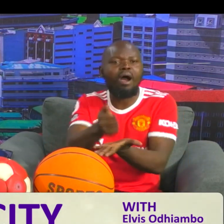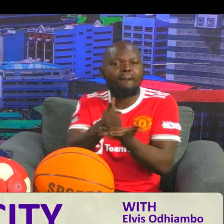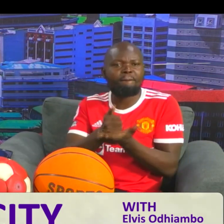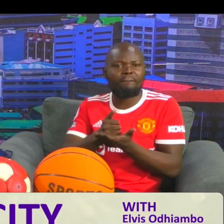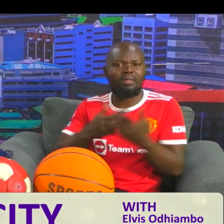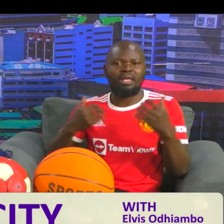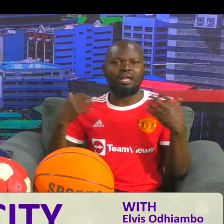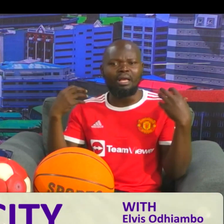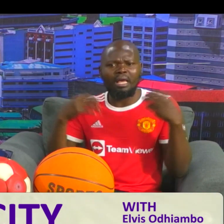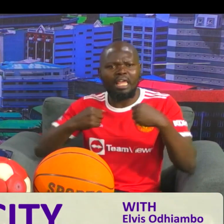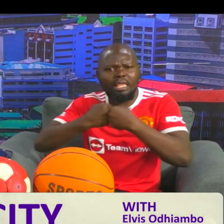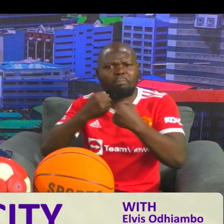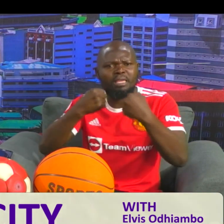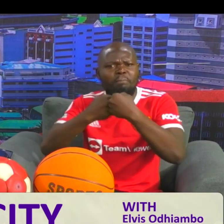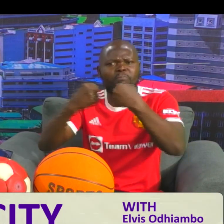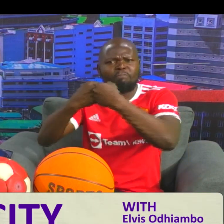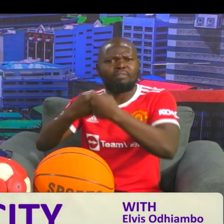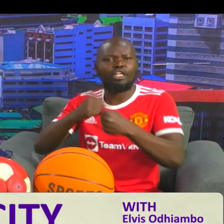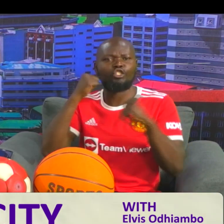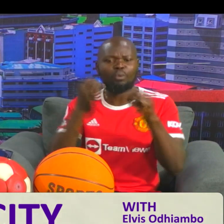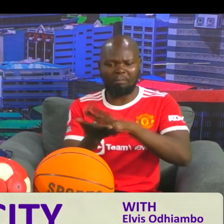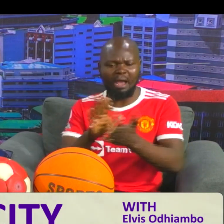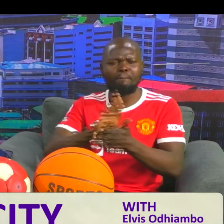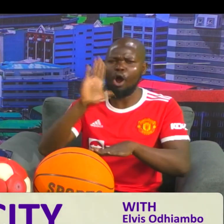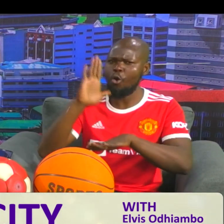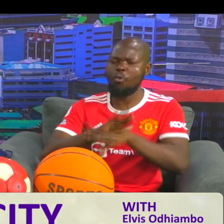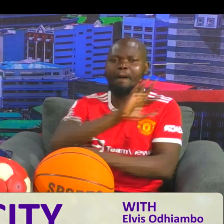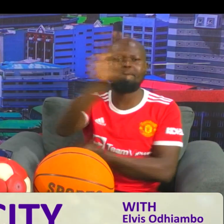because we couldn't pay our players, and I